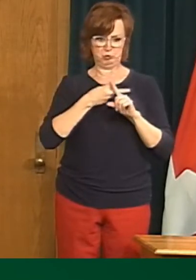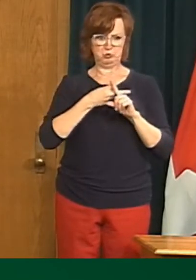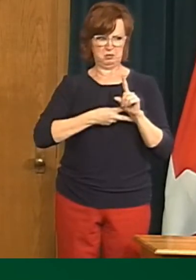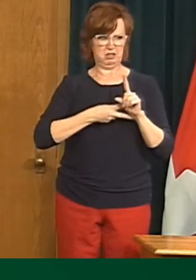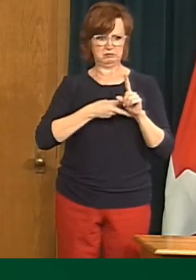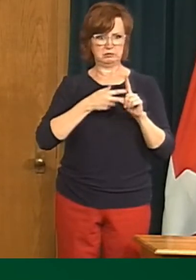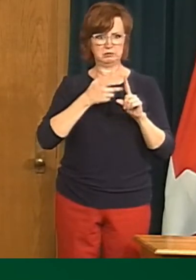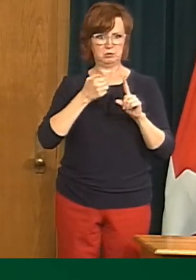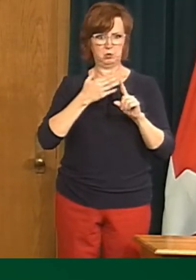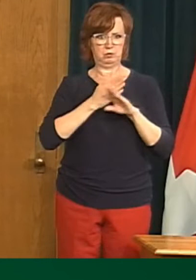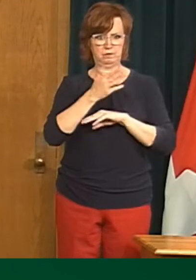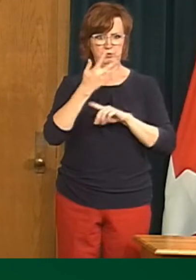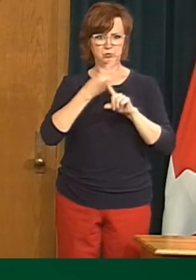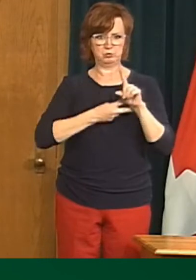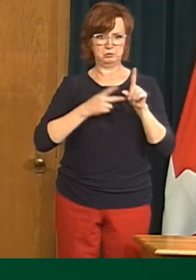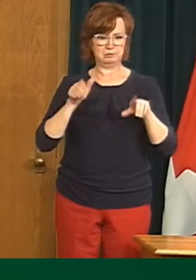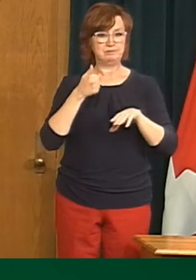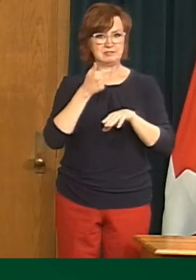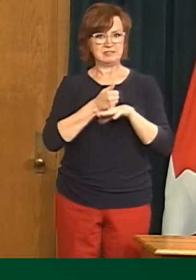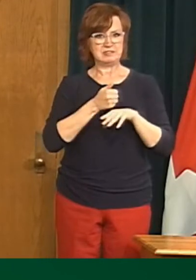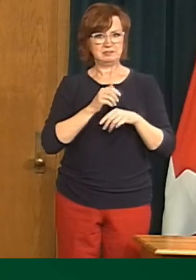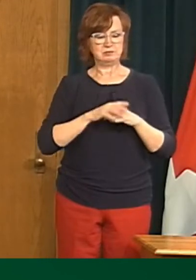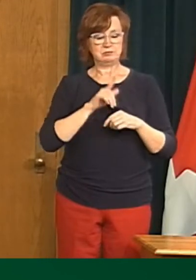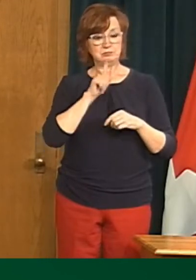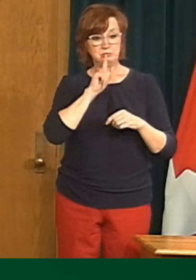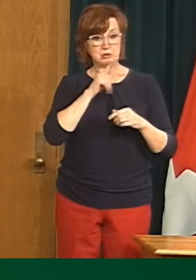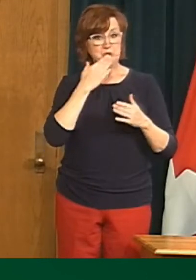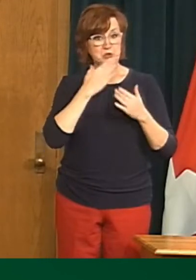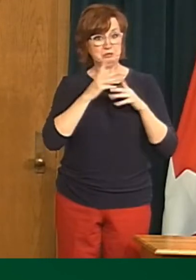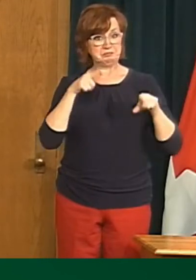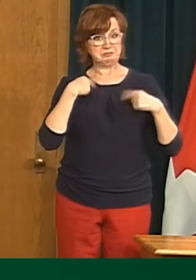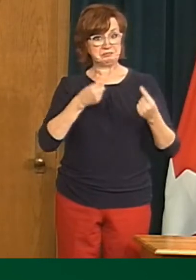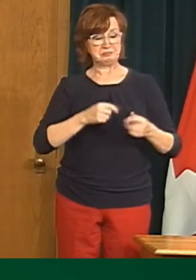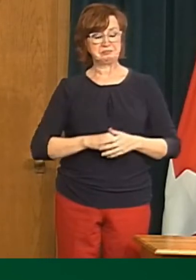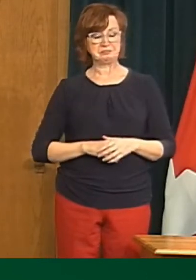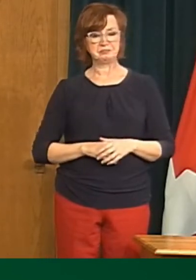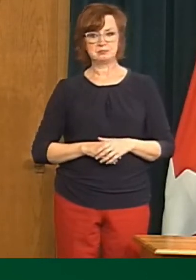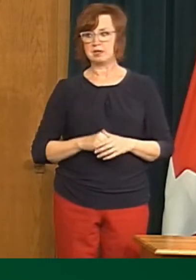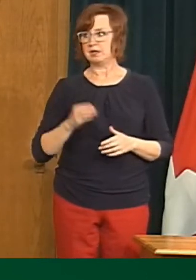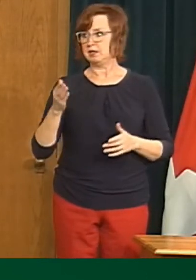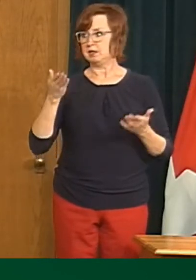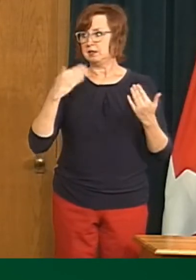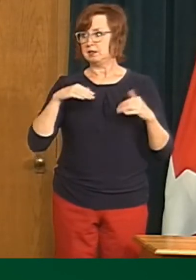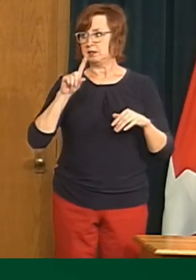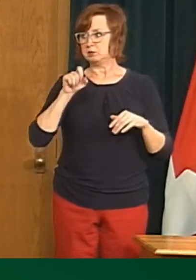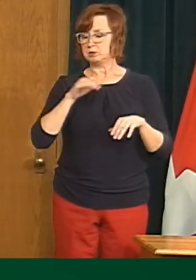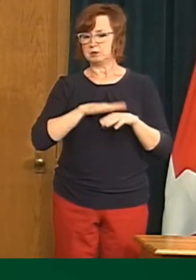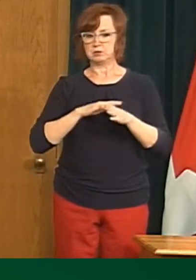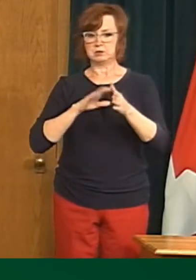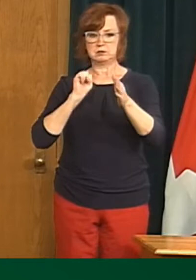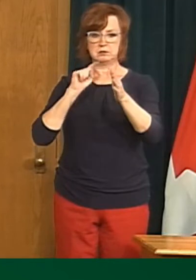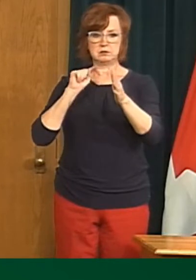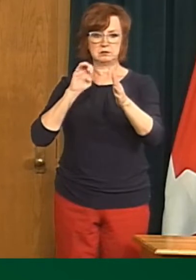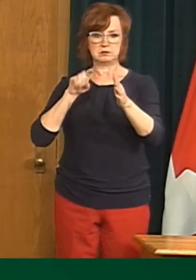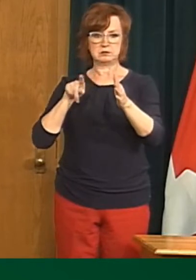it's been effective where it has been utilized. We'll take our next question from the room here,